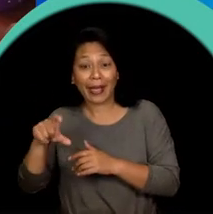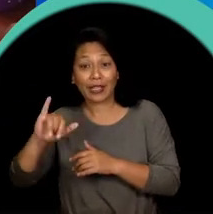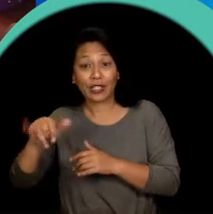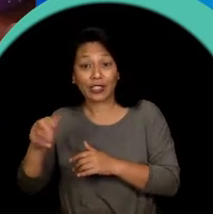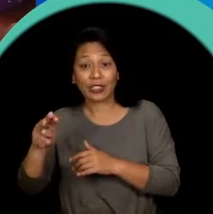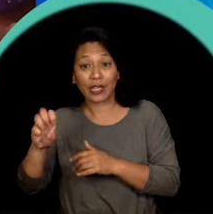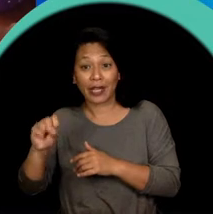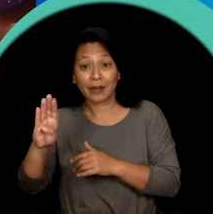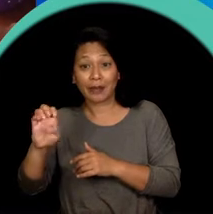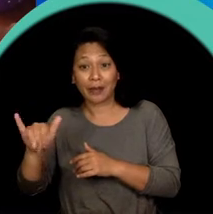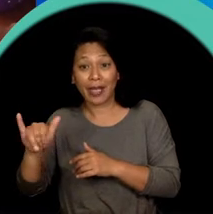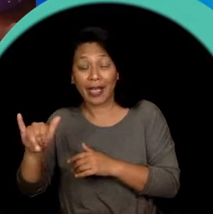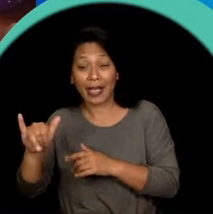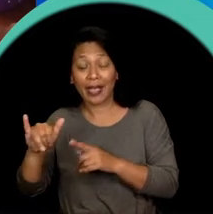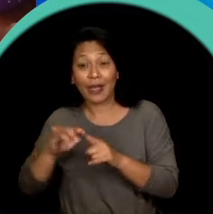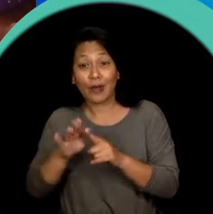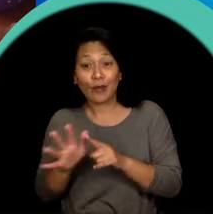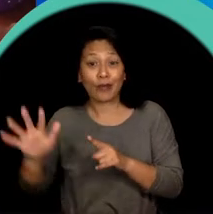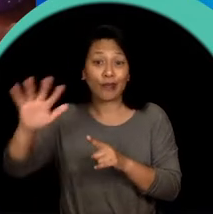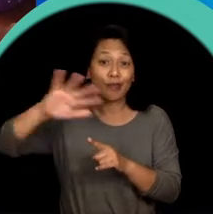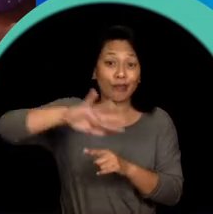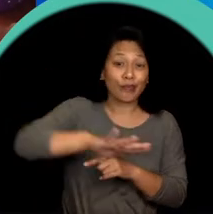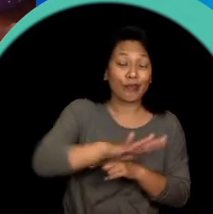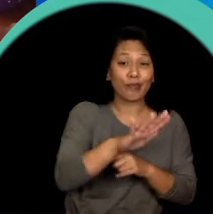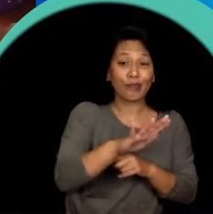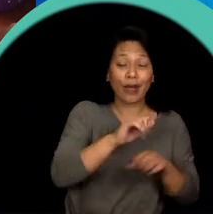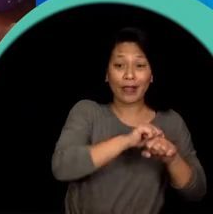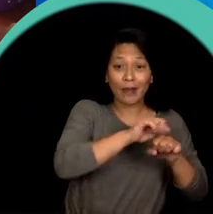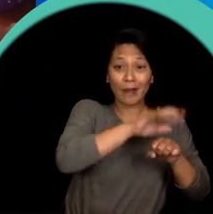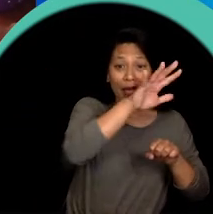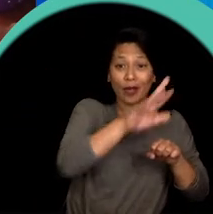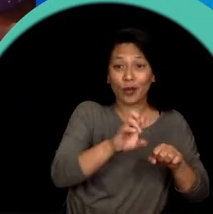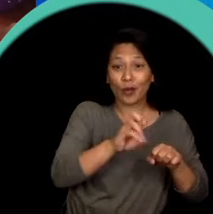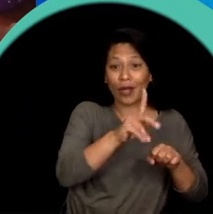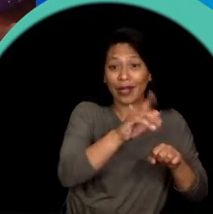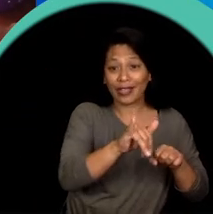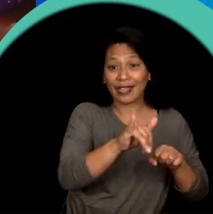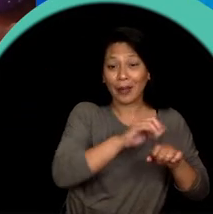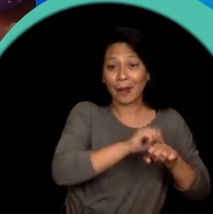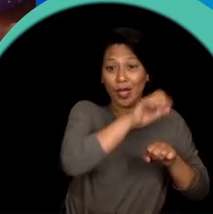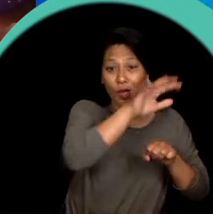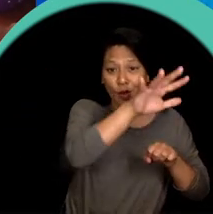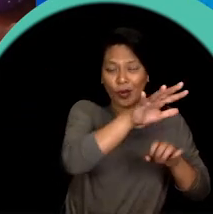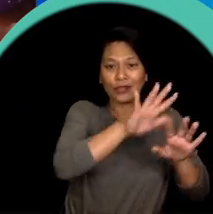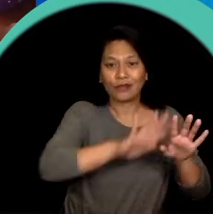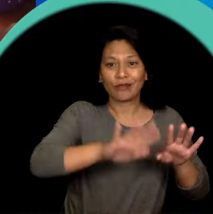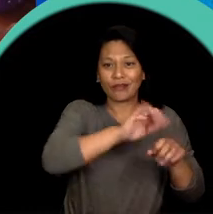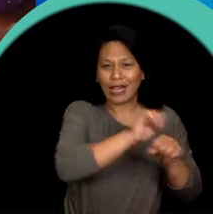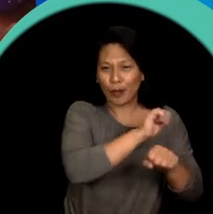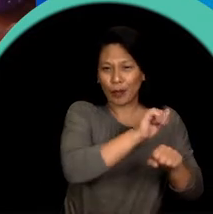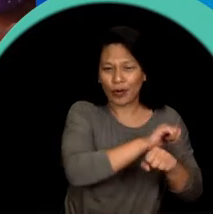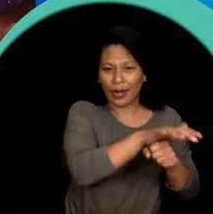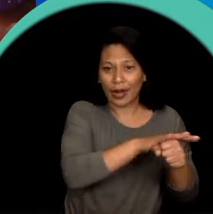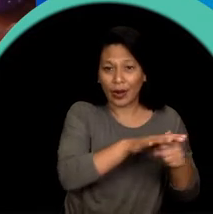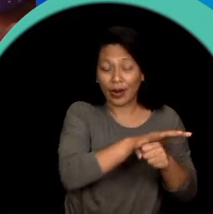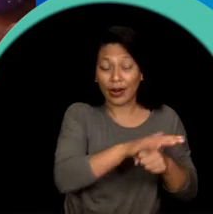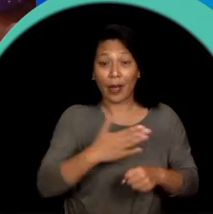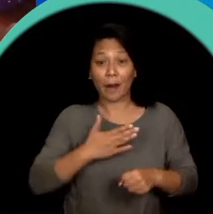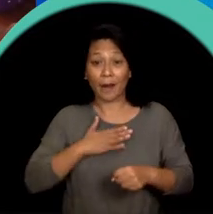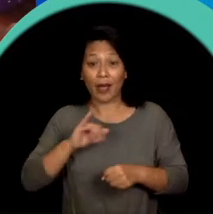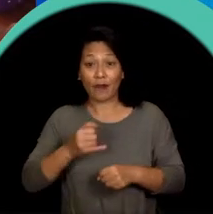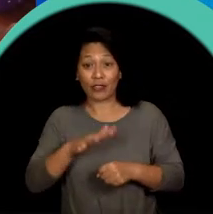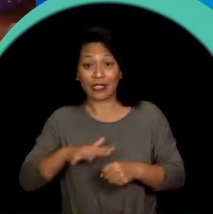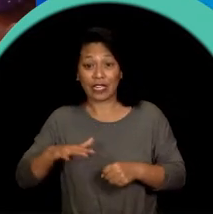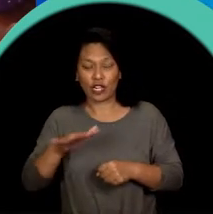fictional First Nation, and the Cree people are spread all the way across what is now known as Canada. They go right from James Bay in